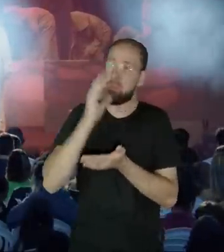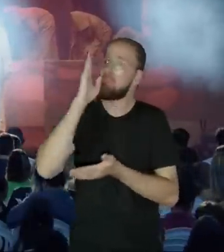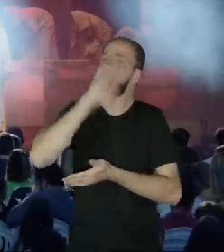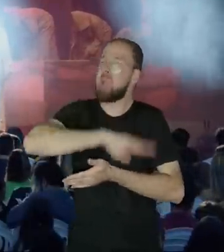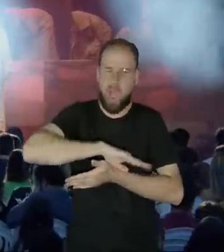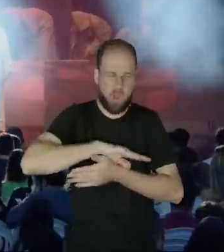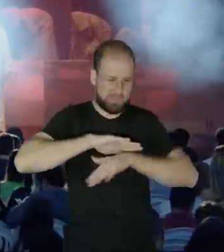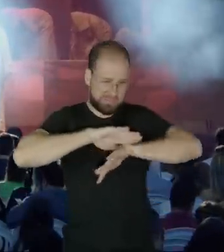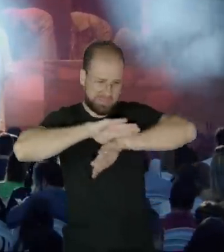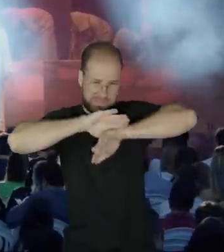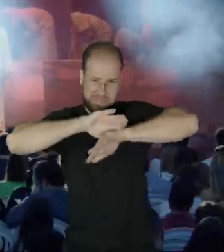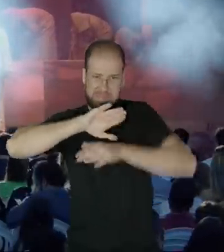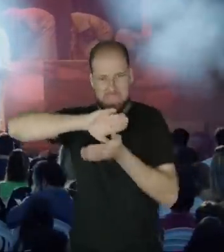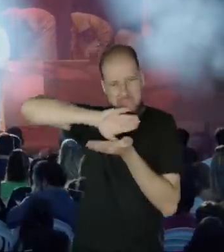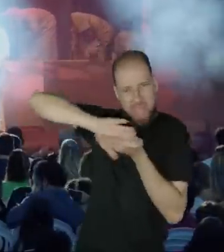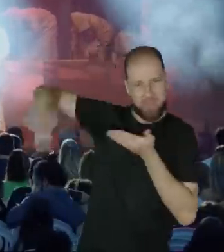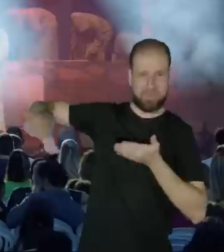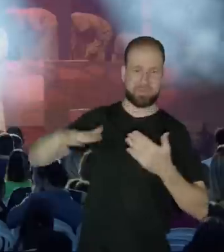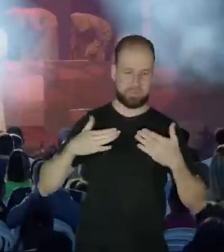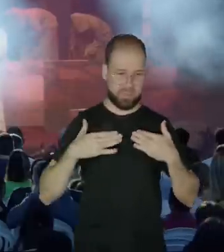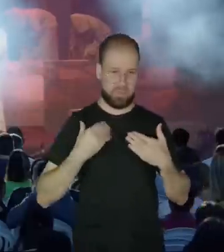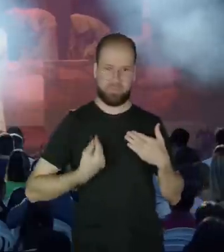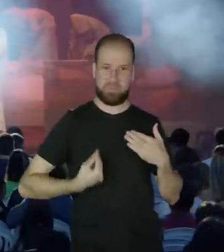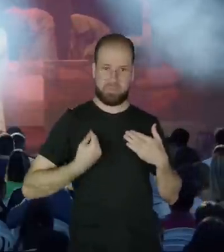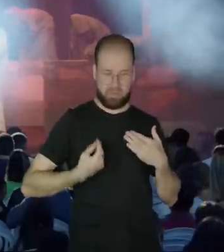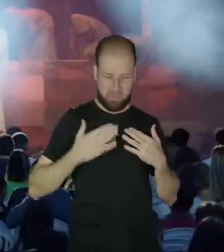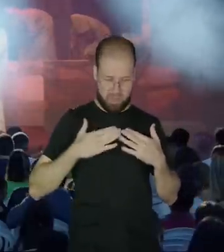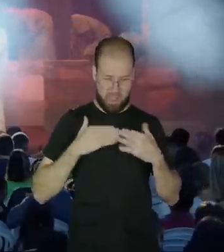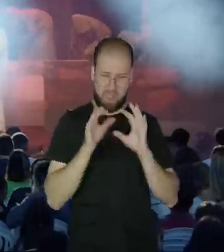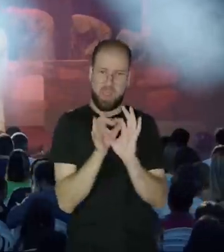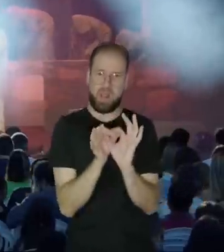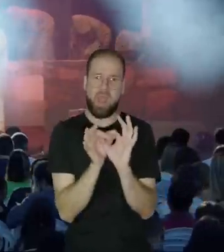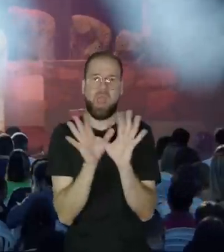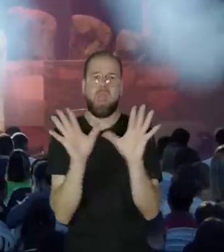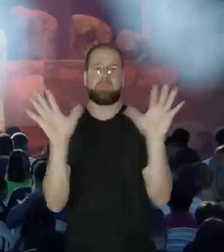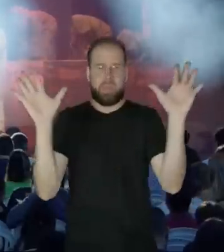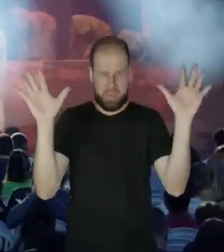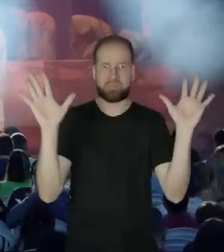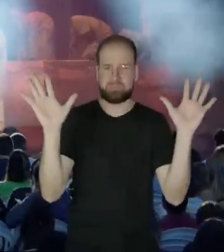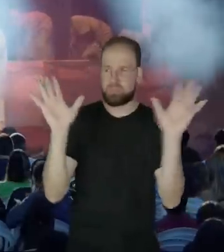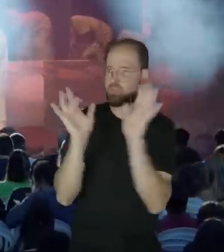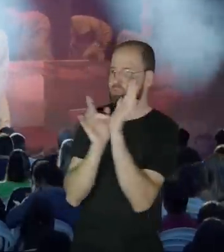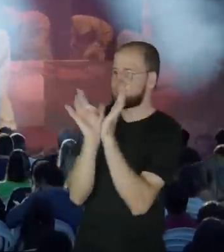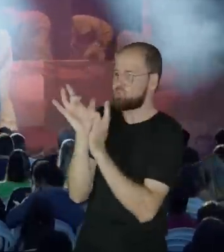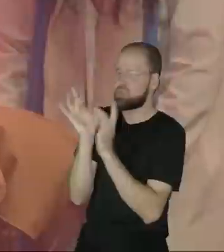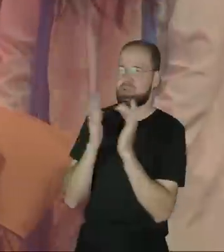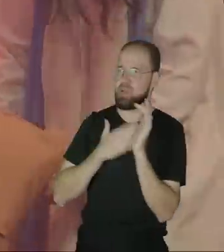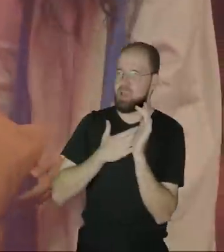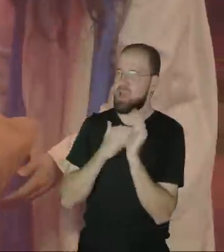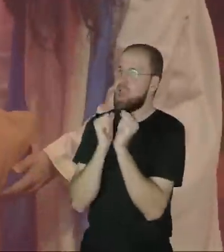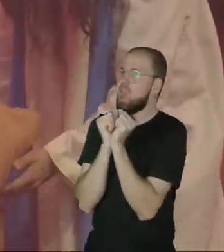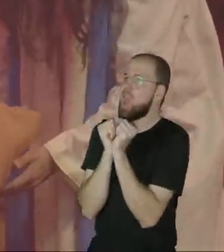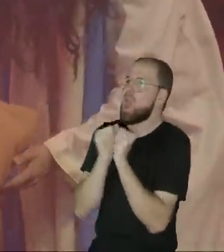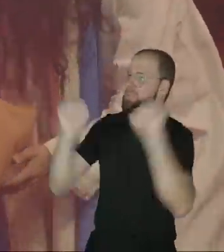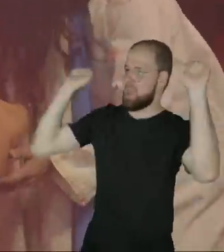seja afastado. Liberta-me, Senhor Jesus. Senhor Jesus, liberta-me.